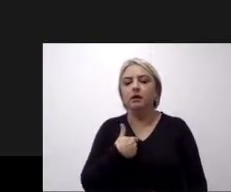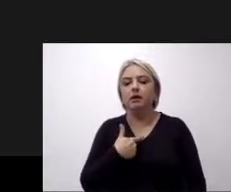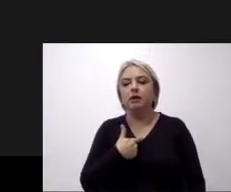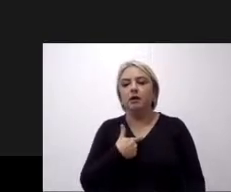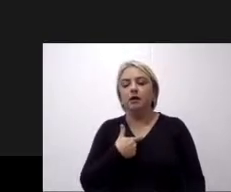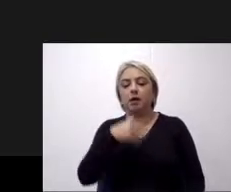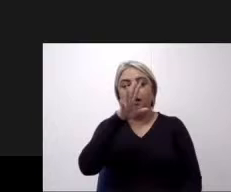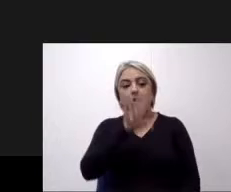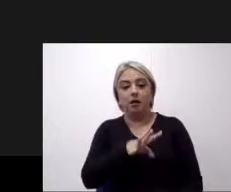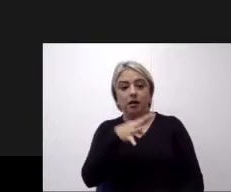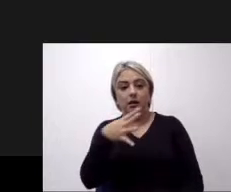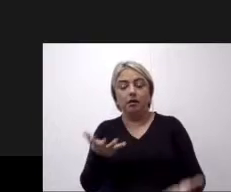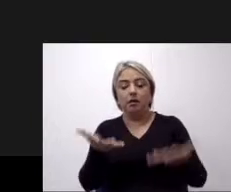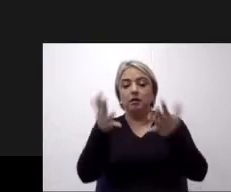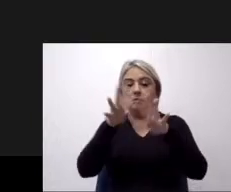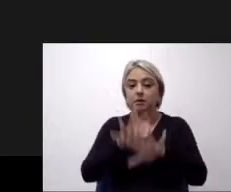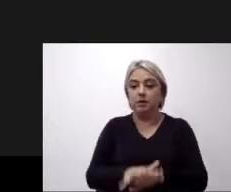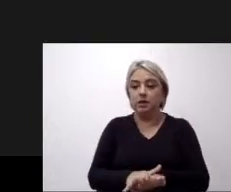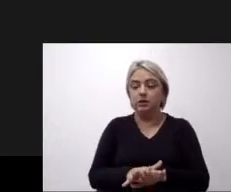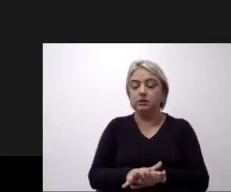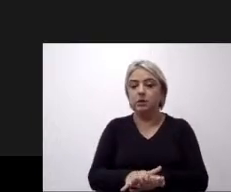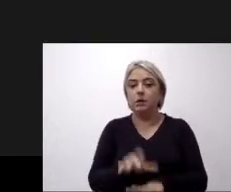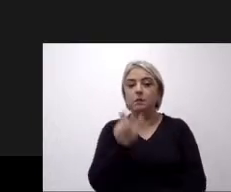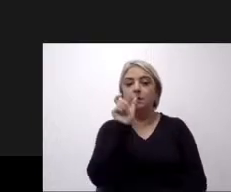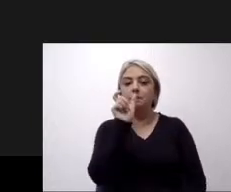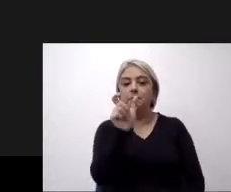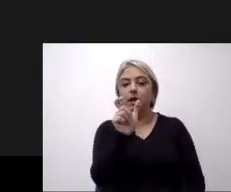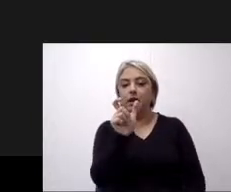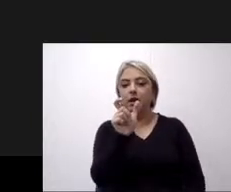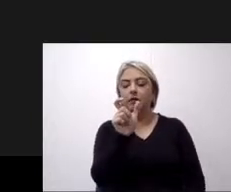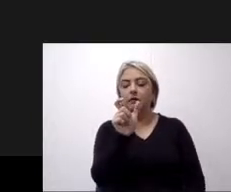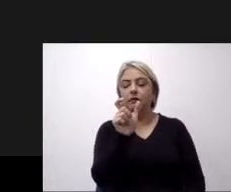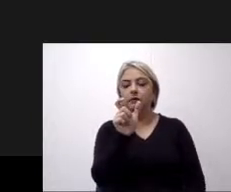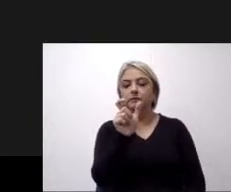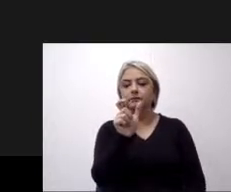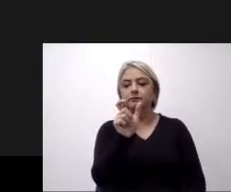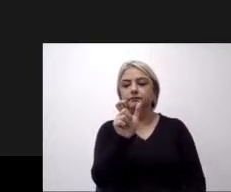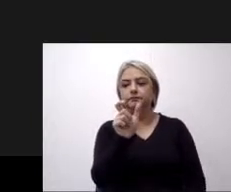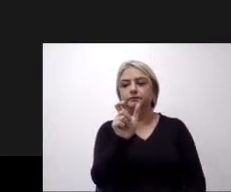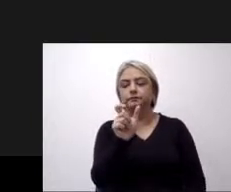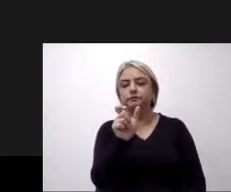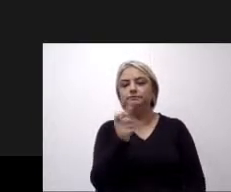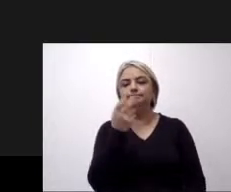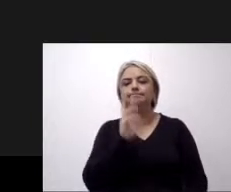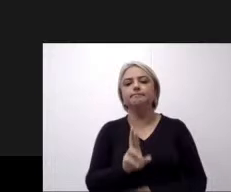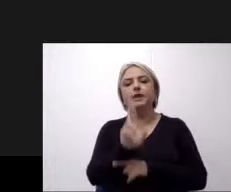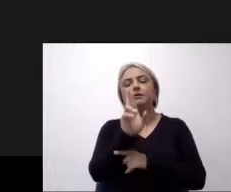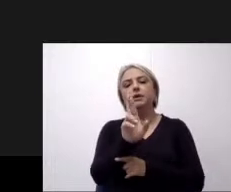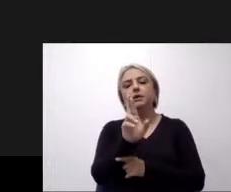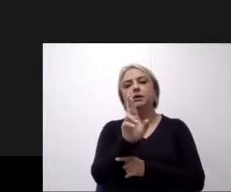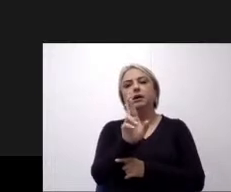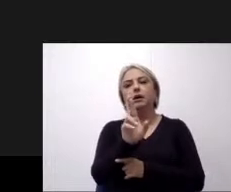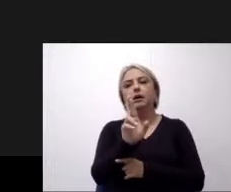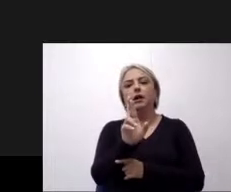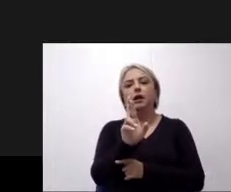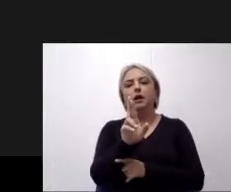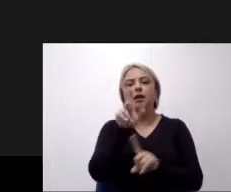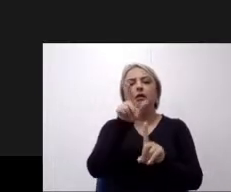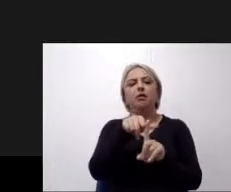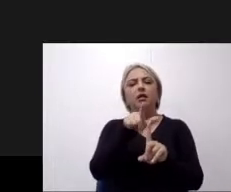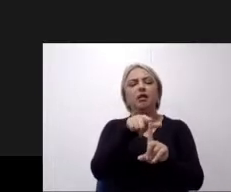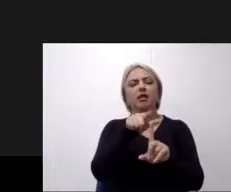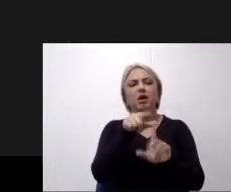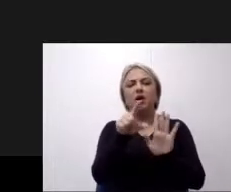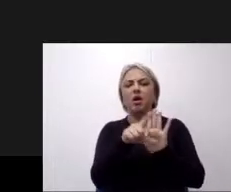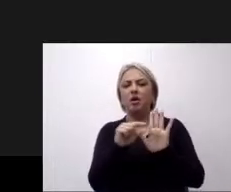words, of stereotyped representations, have been put in light. Arthur Voitou,